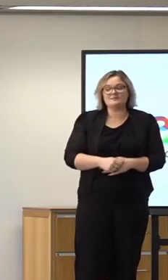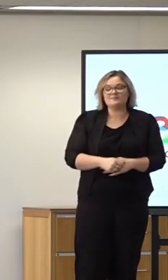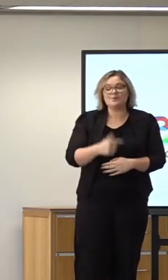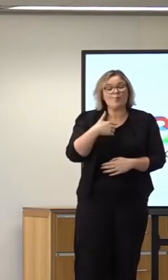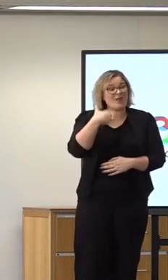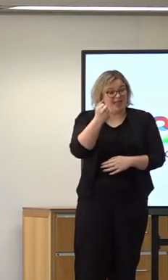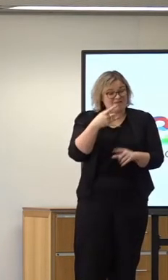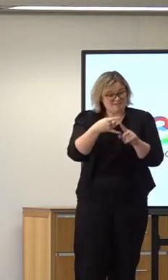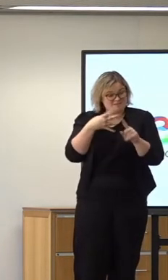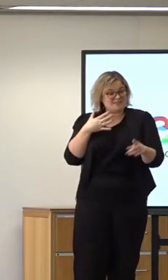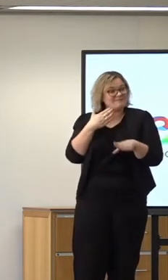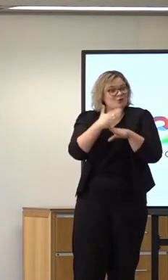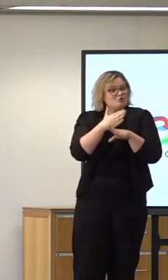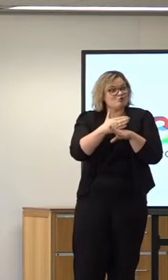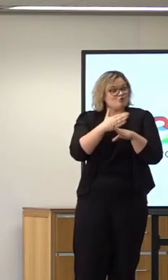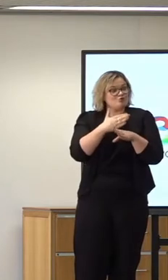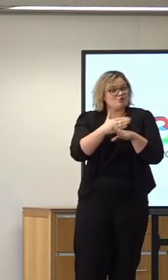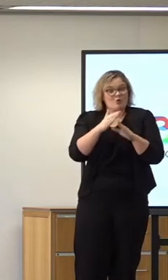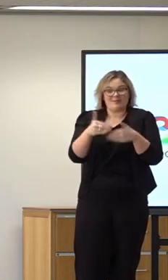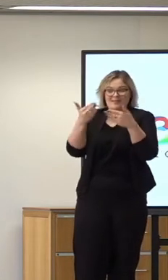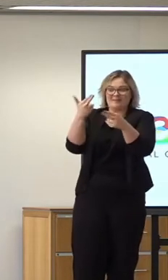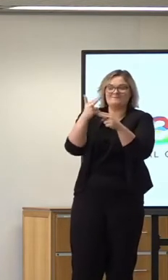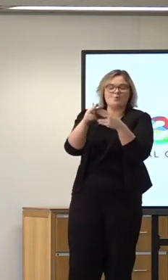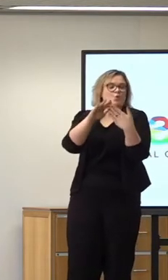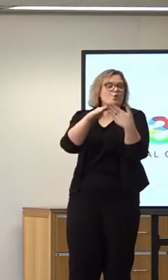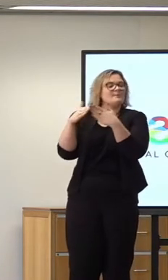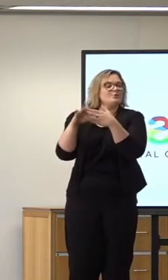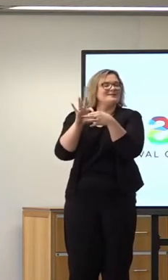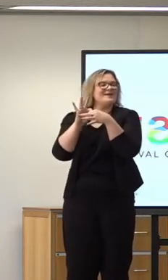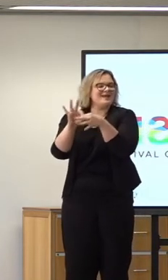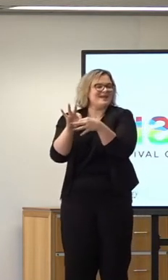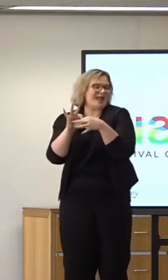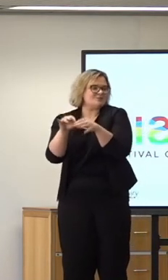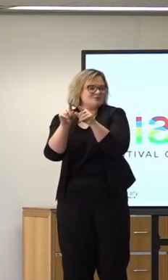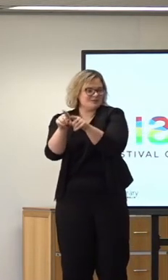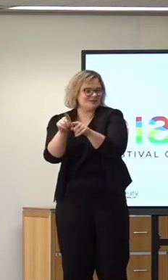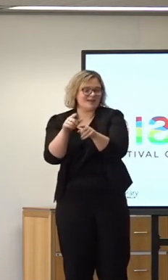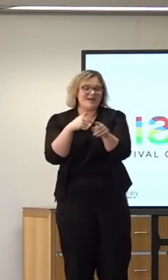we have a specific position appointed for community engagement, and then our